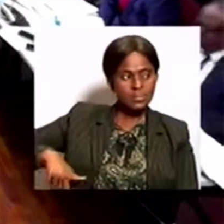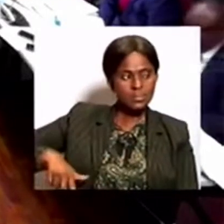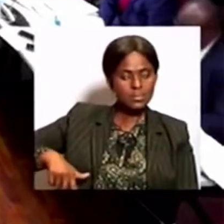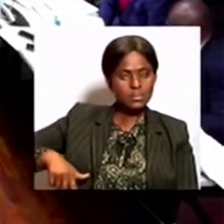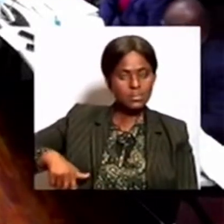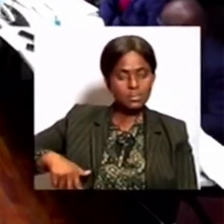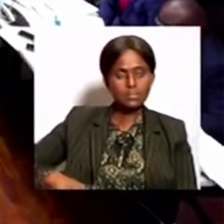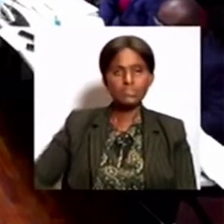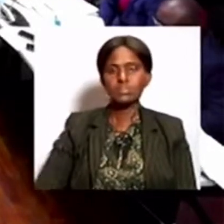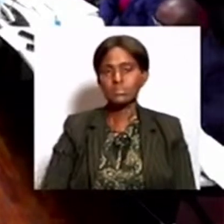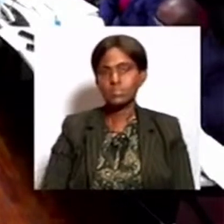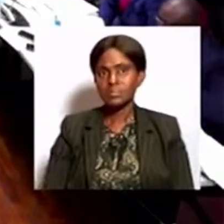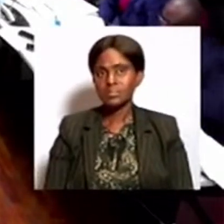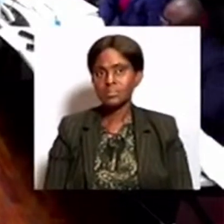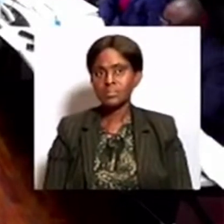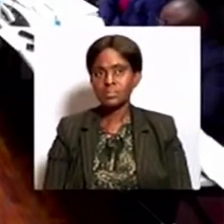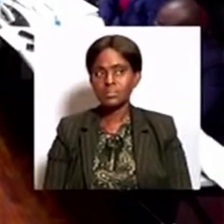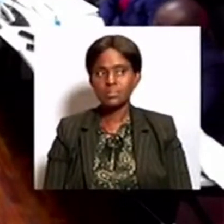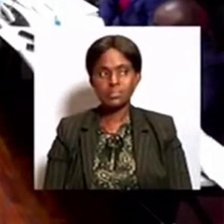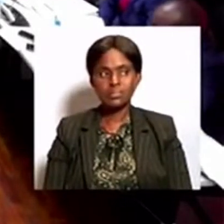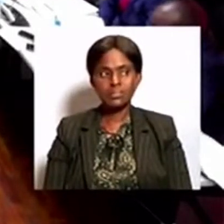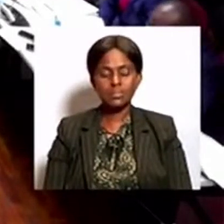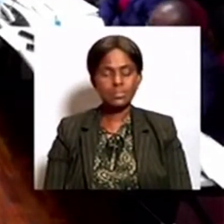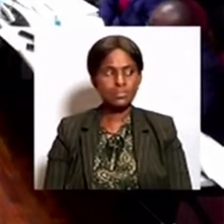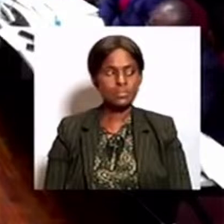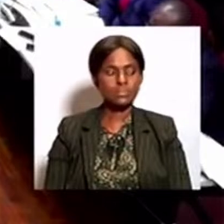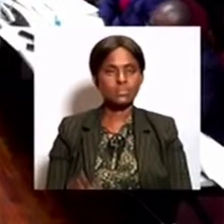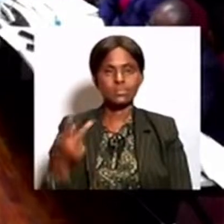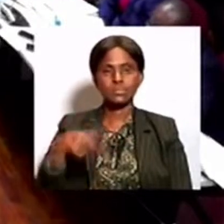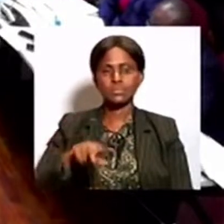Thank you that you've doubled